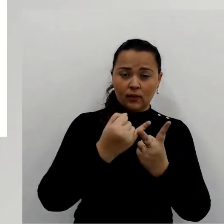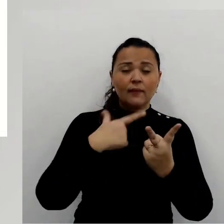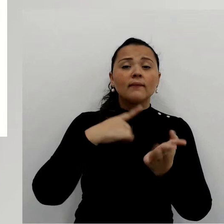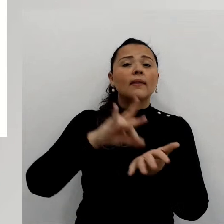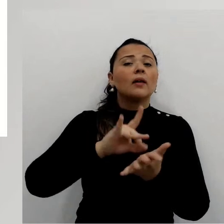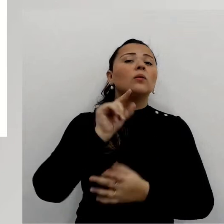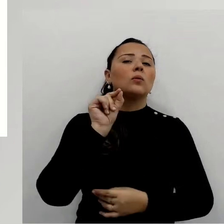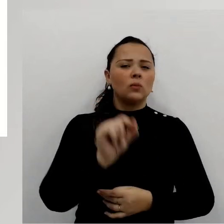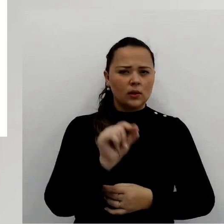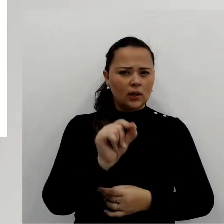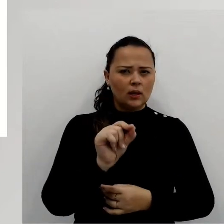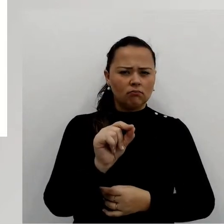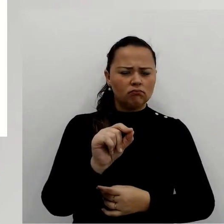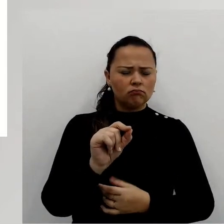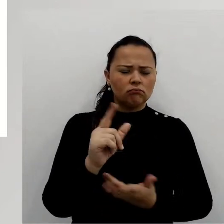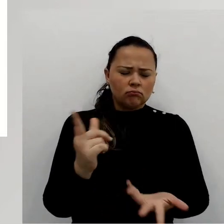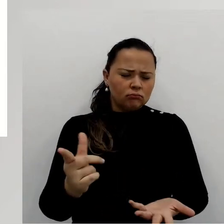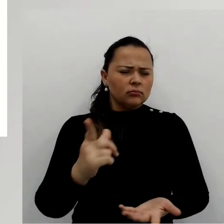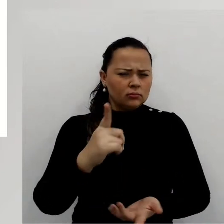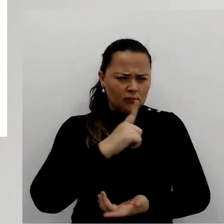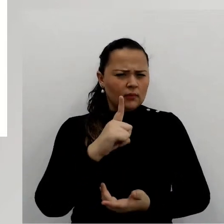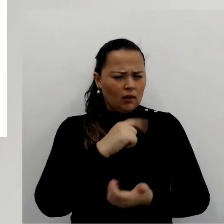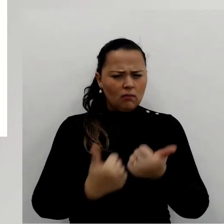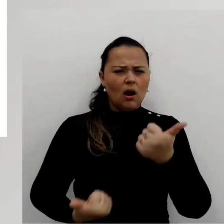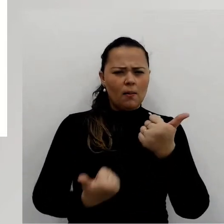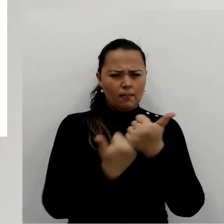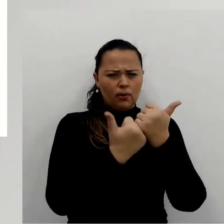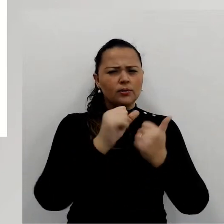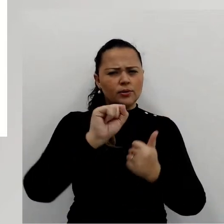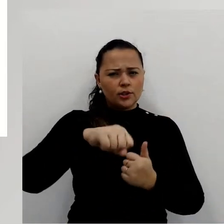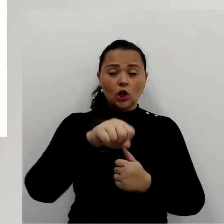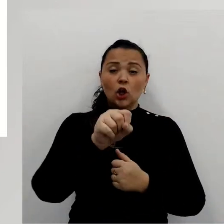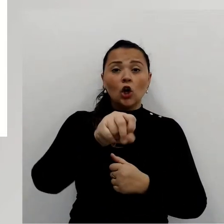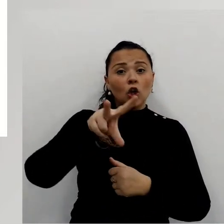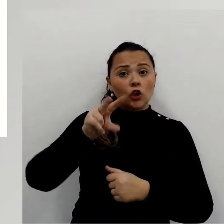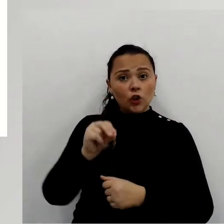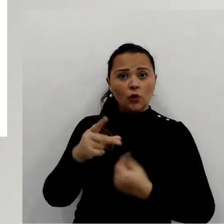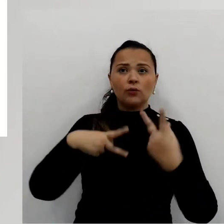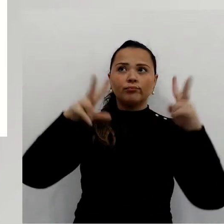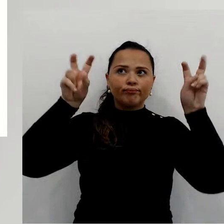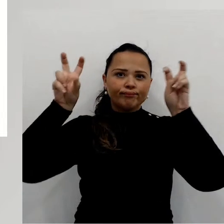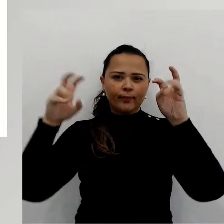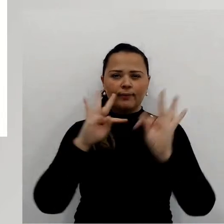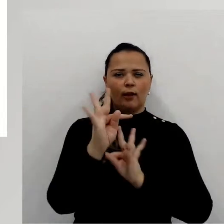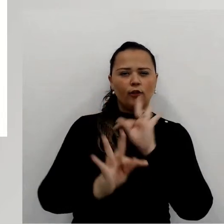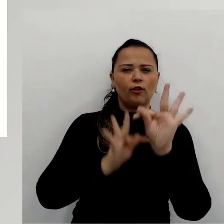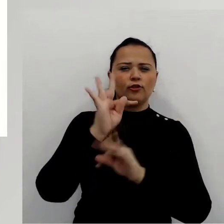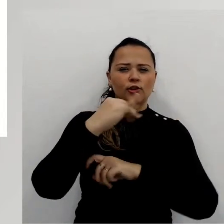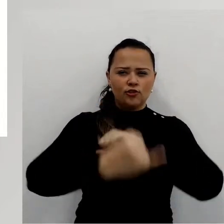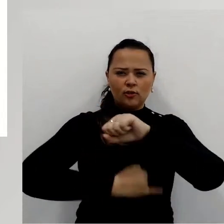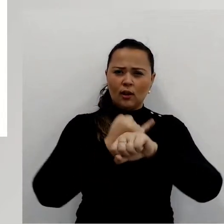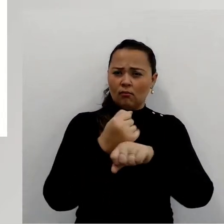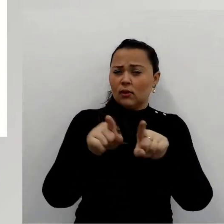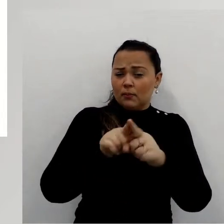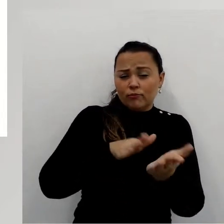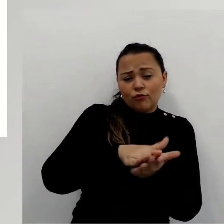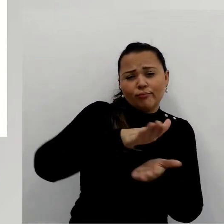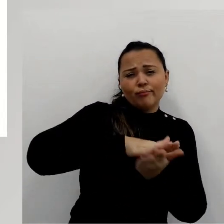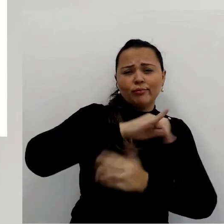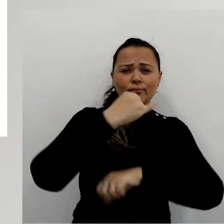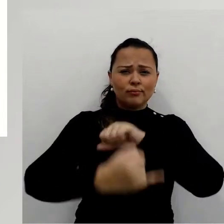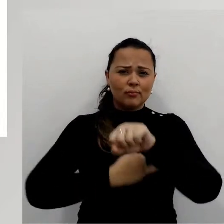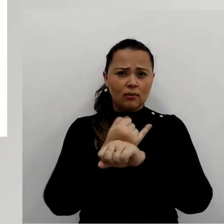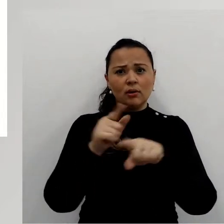by new types of digital technologies and digital print and printing equipment. There's